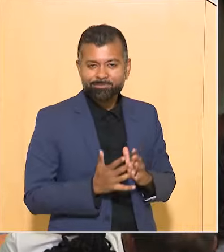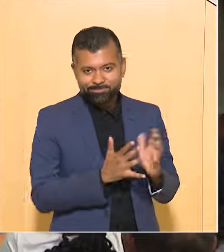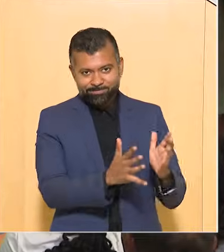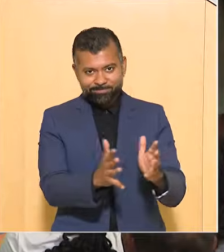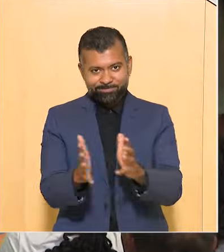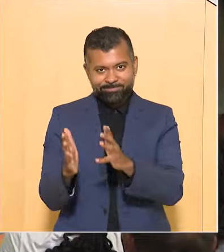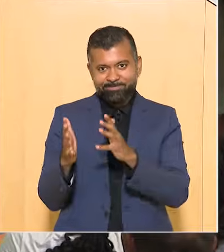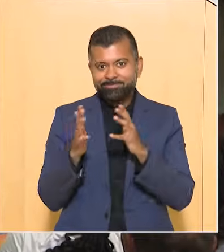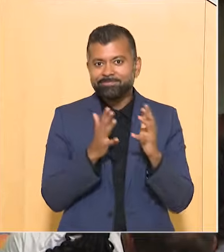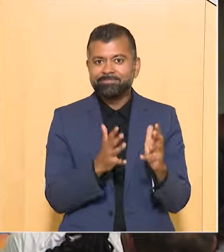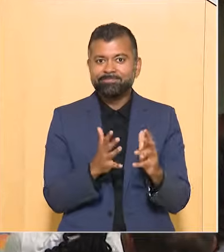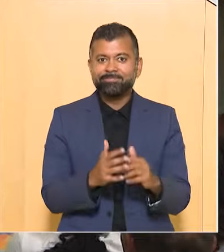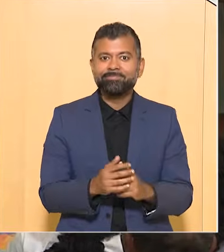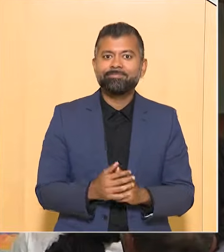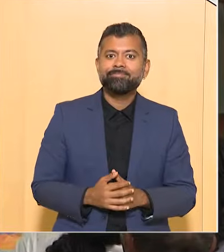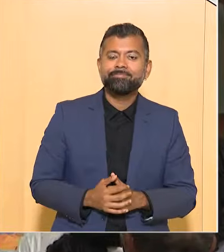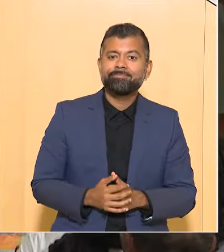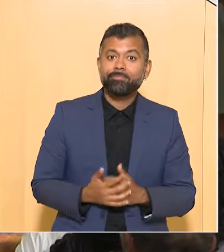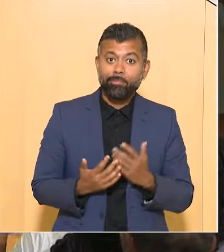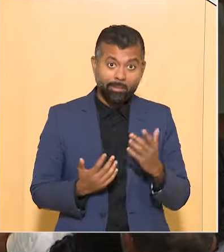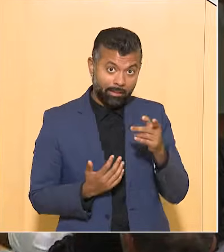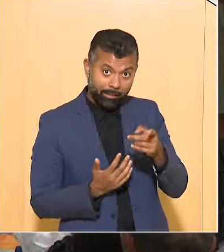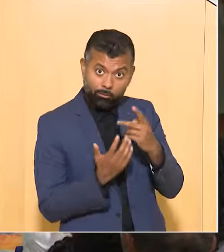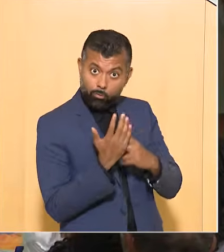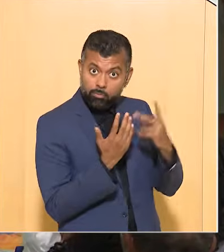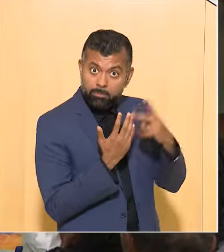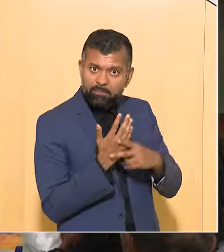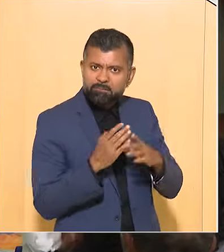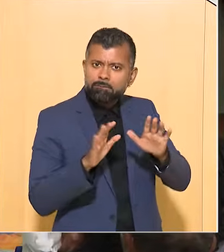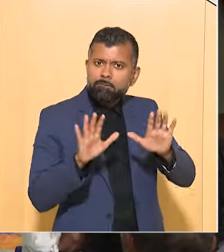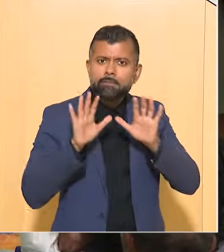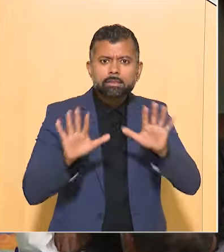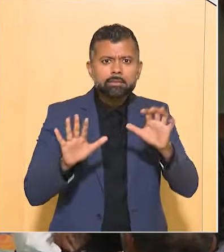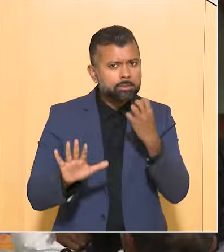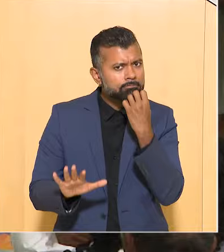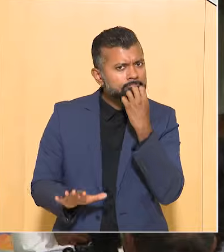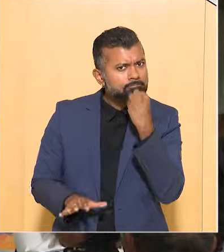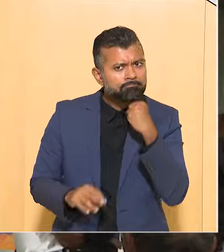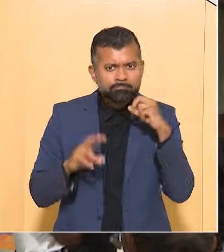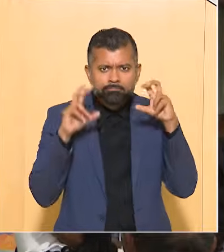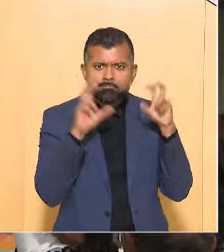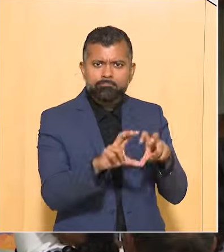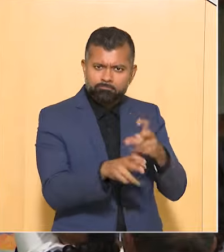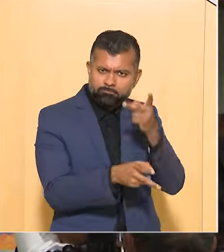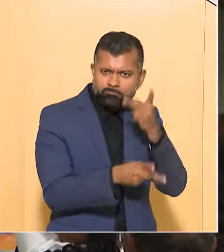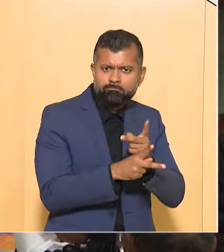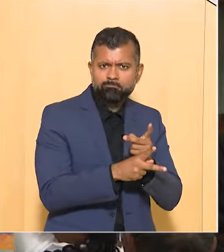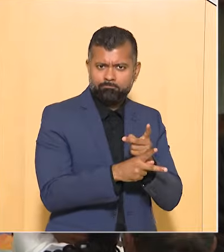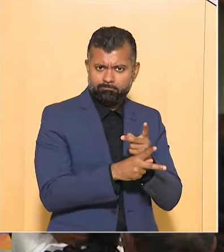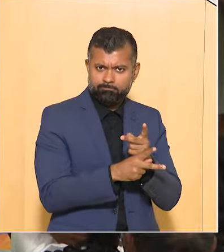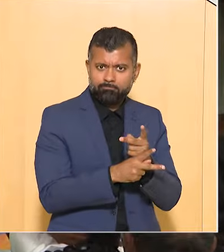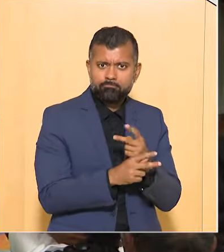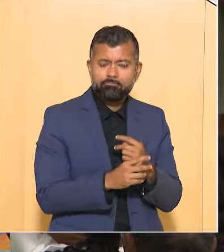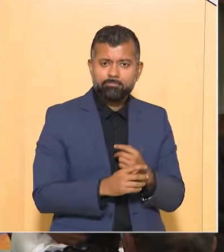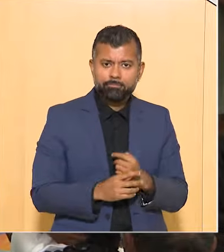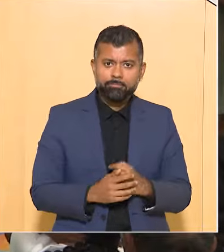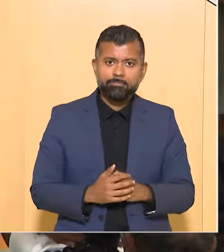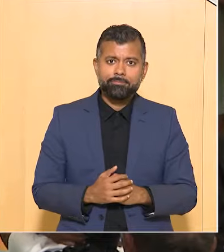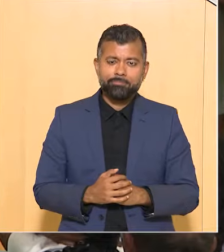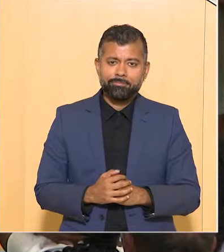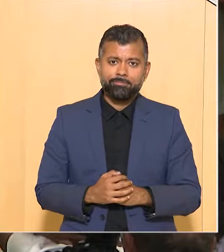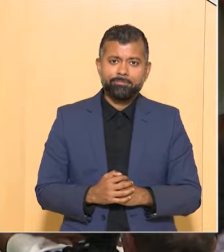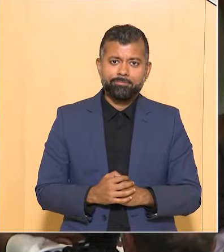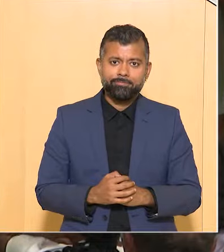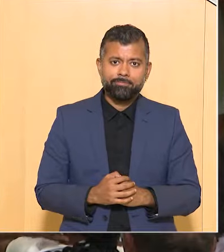This program, who has been very dear also to my heart, the Mayor's Office, the Mayor Muriel Bowser, Mayor's Office on